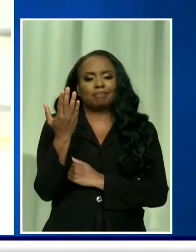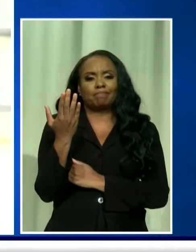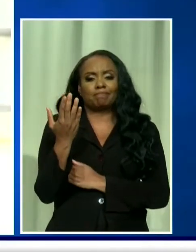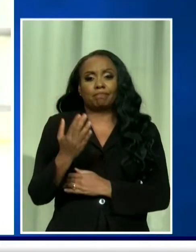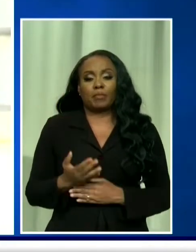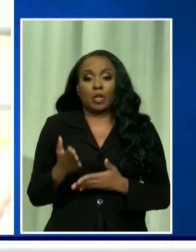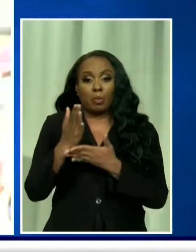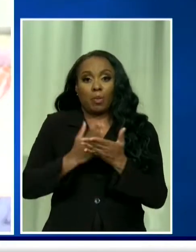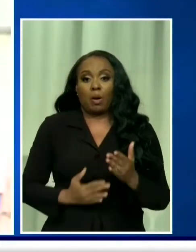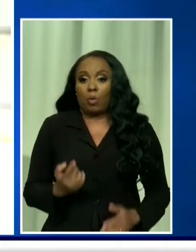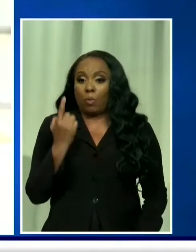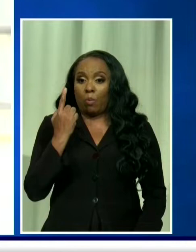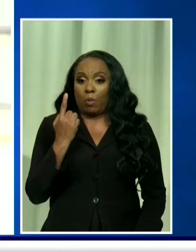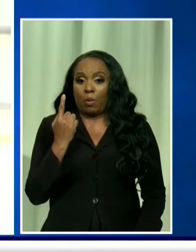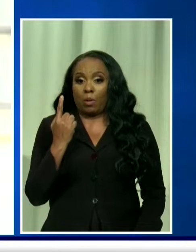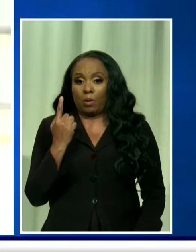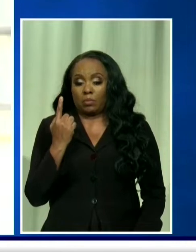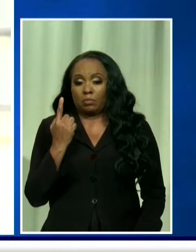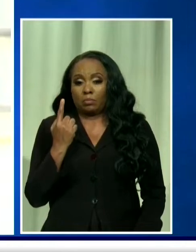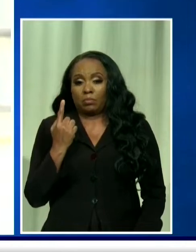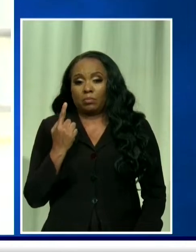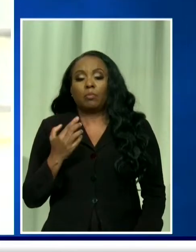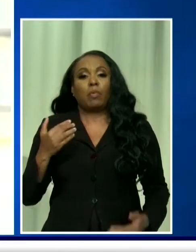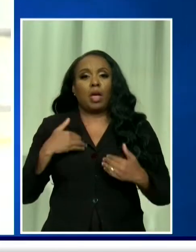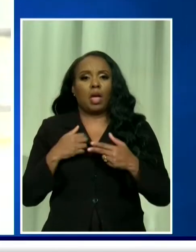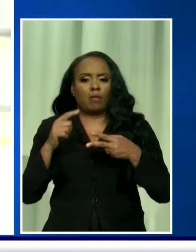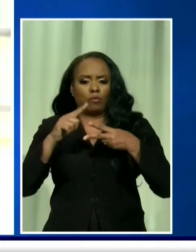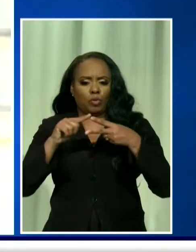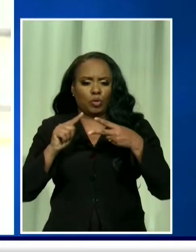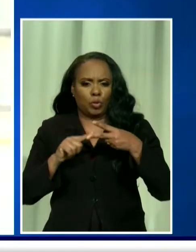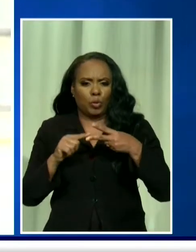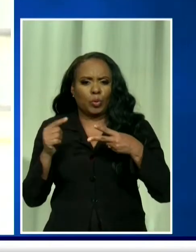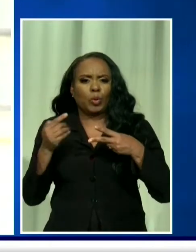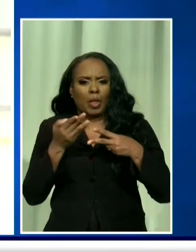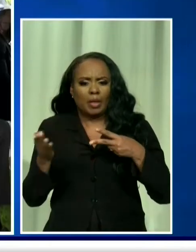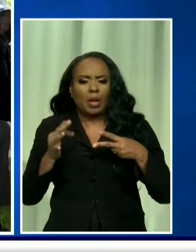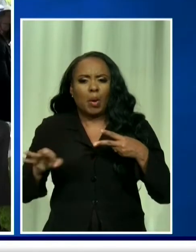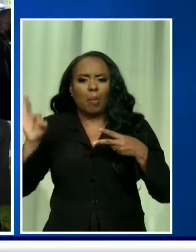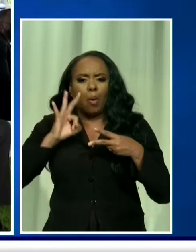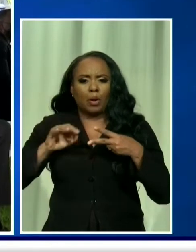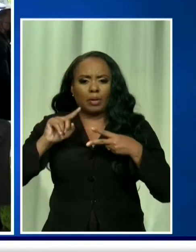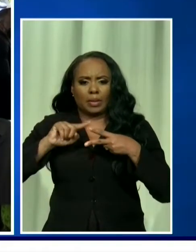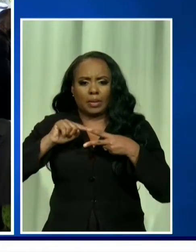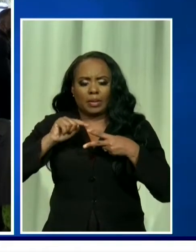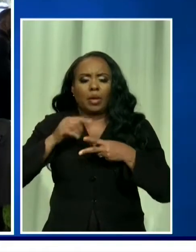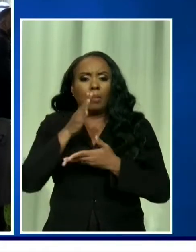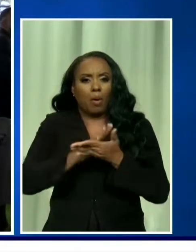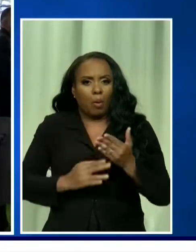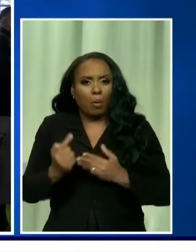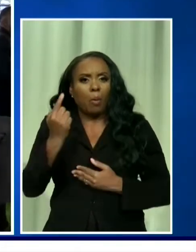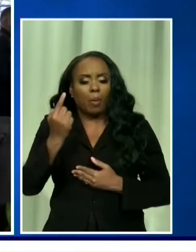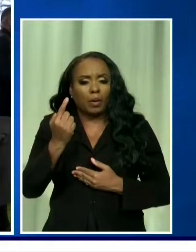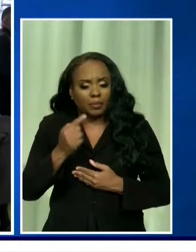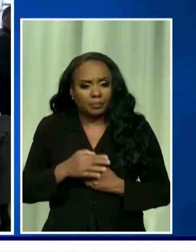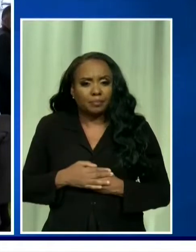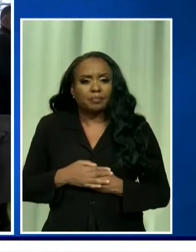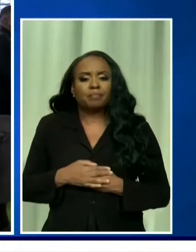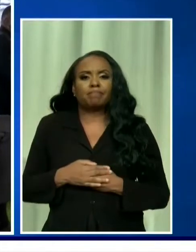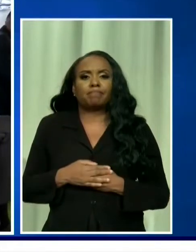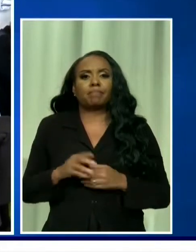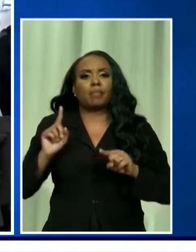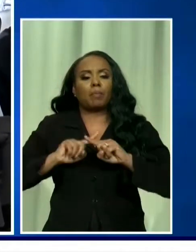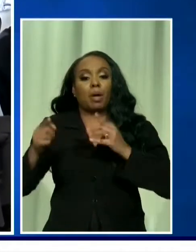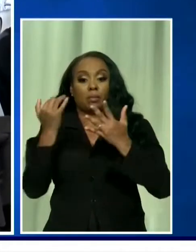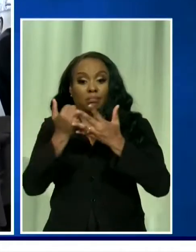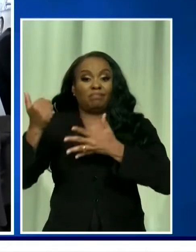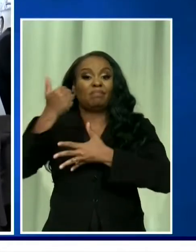two critical investments that this group is making into the healthcare sector of this country. But above all else,